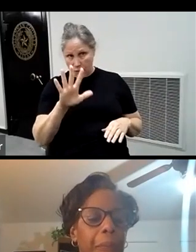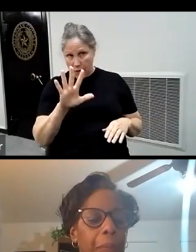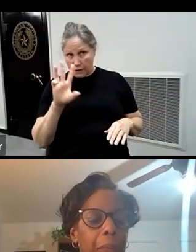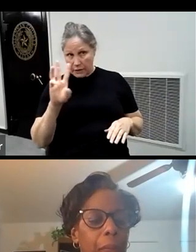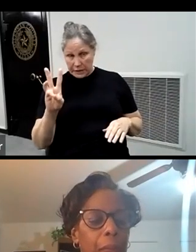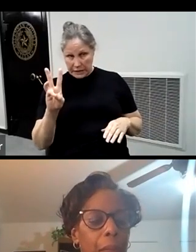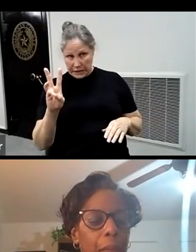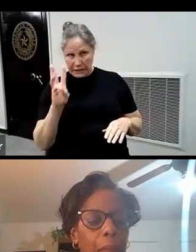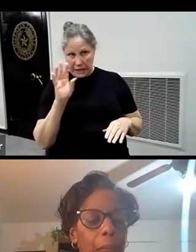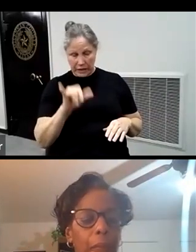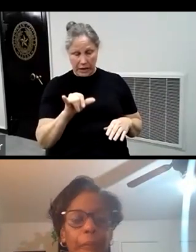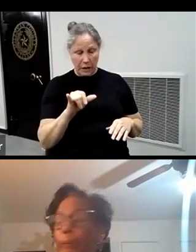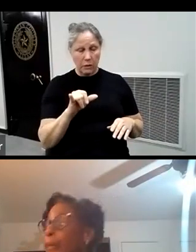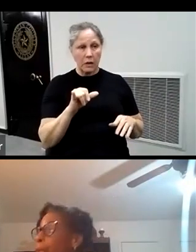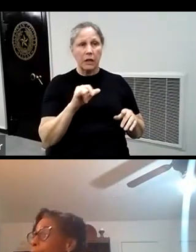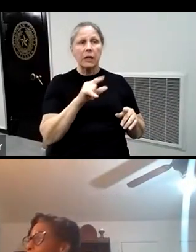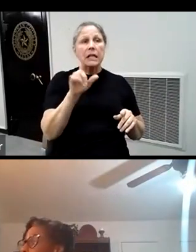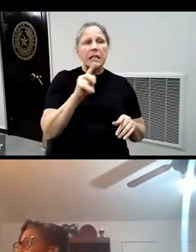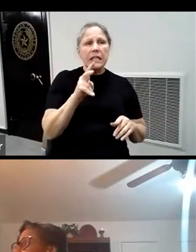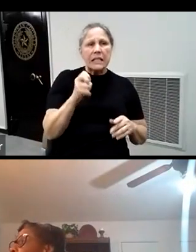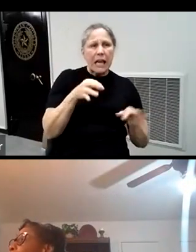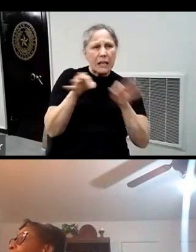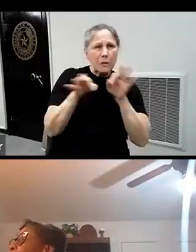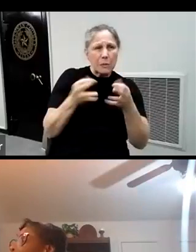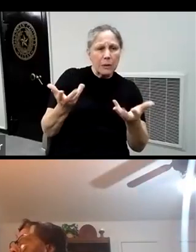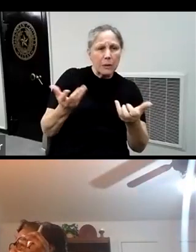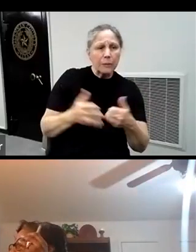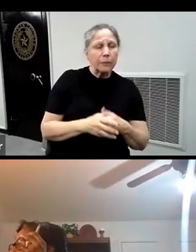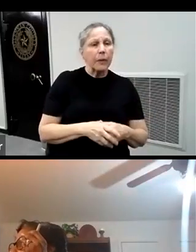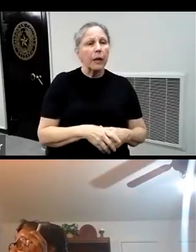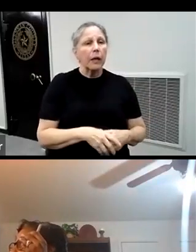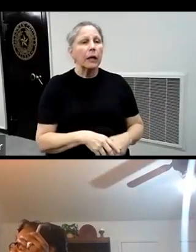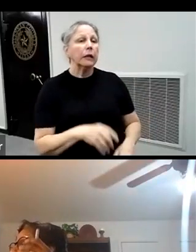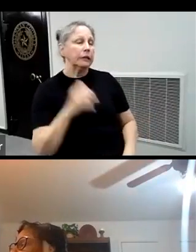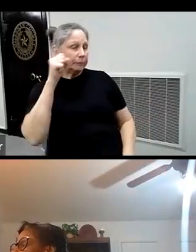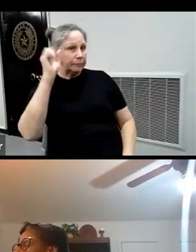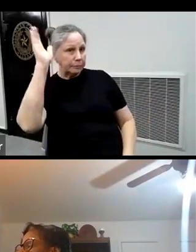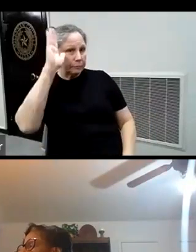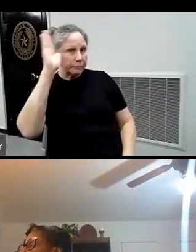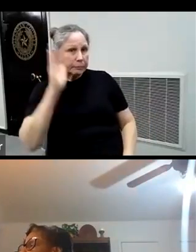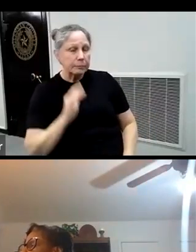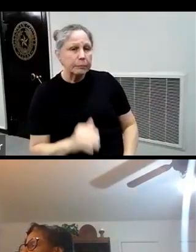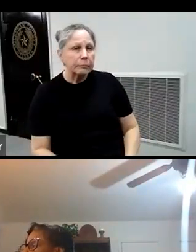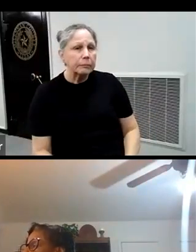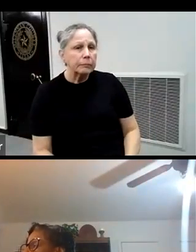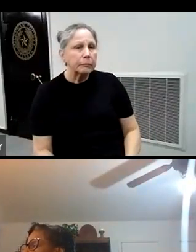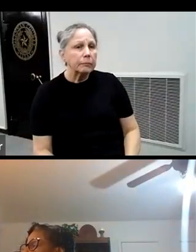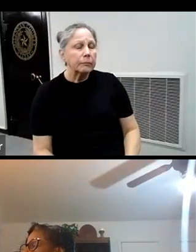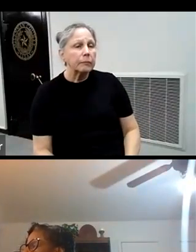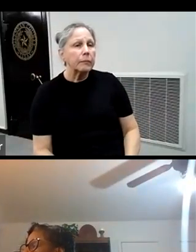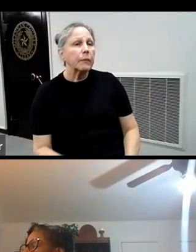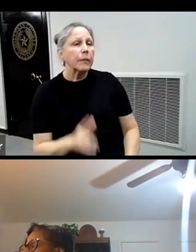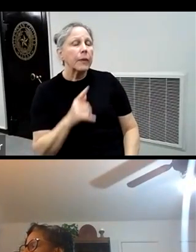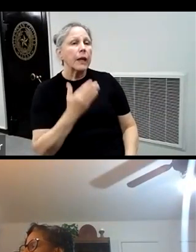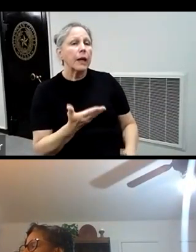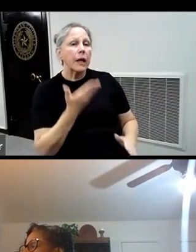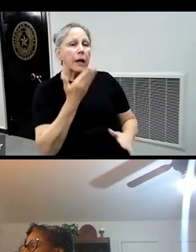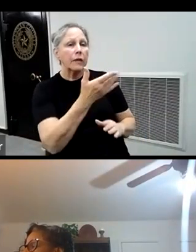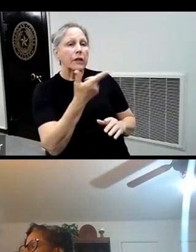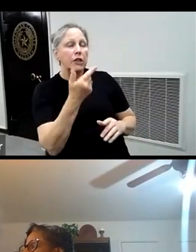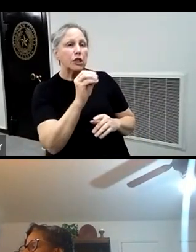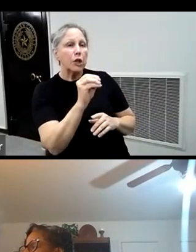20-056. Zane? Yes, sir, Judge. This item is to build